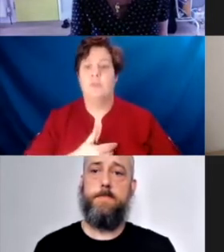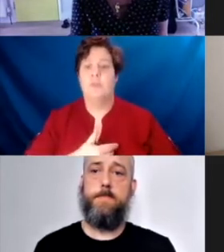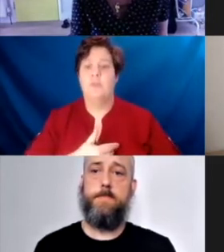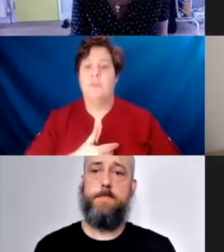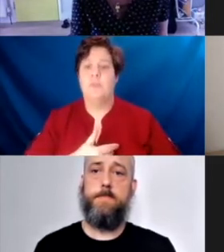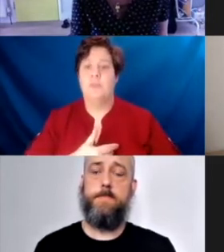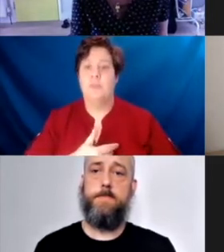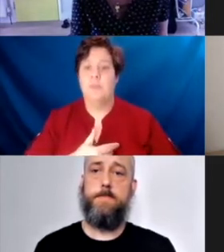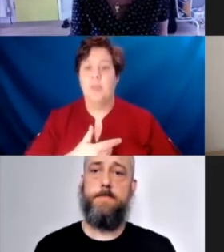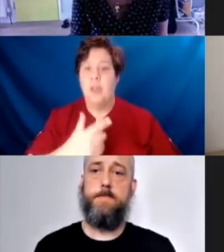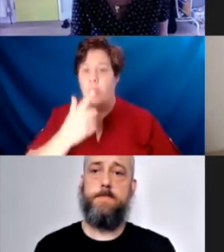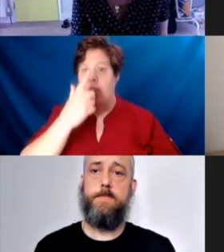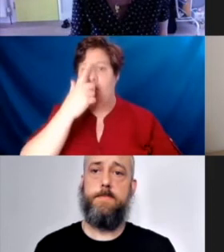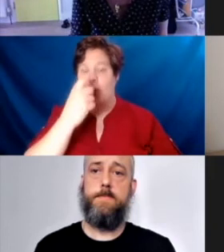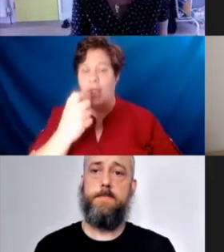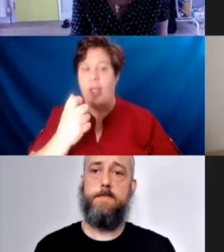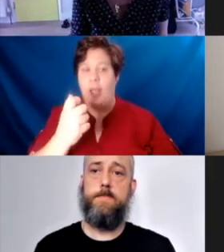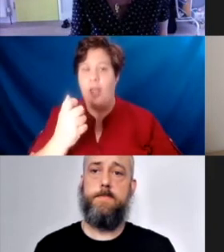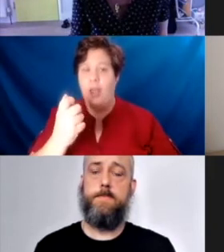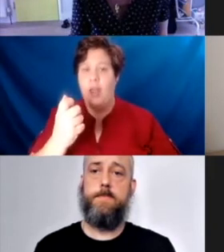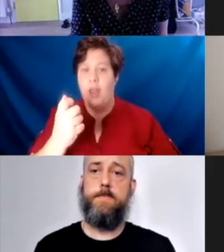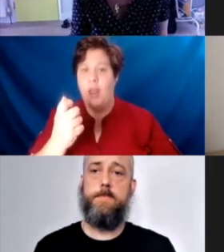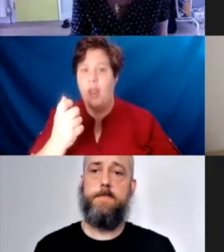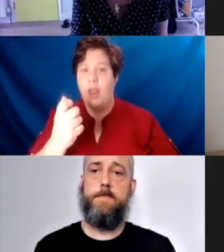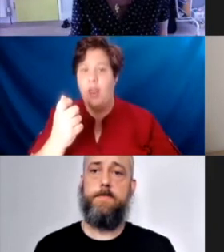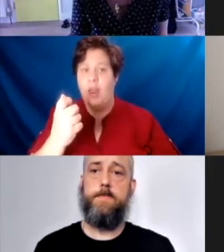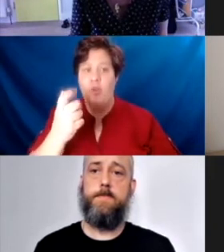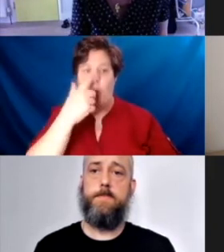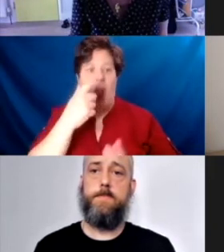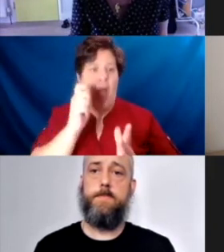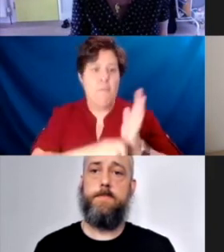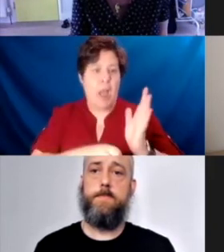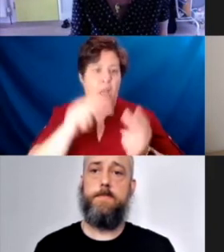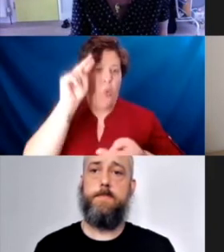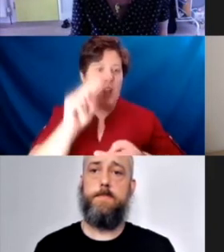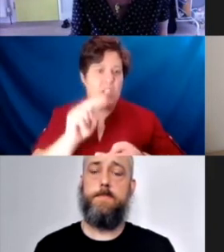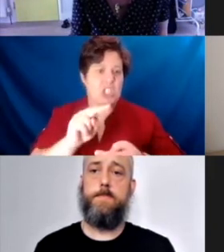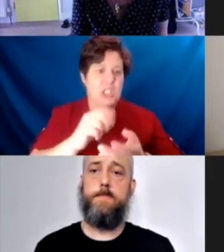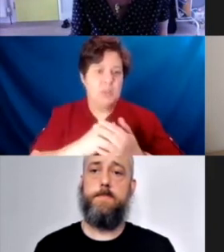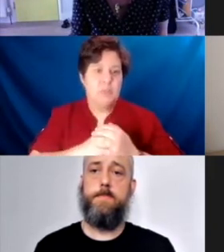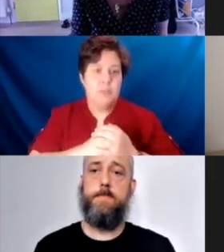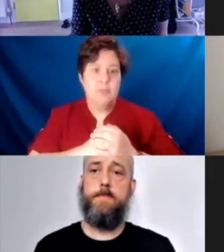it can be picked up for not a huge expense.